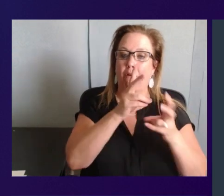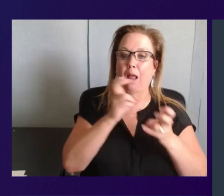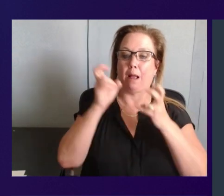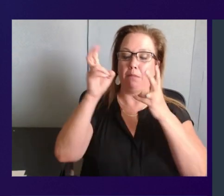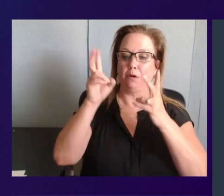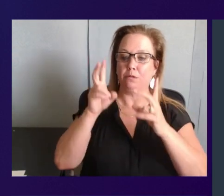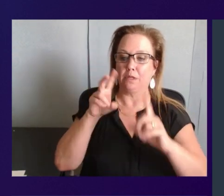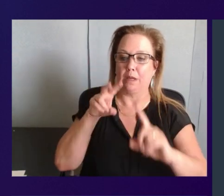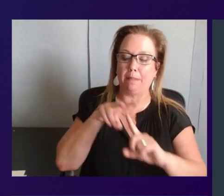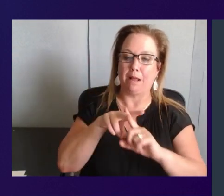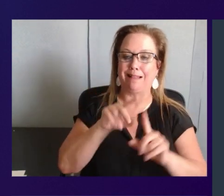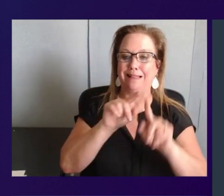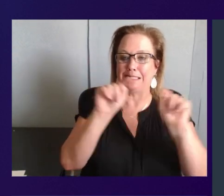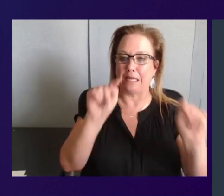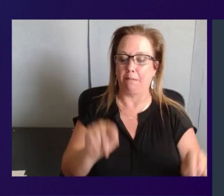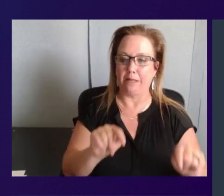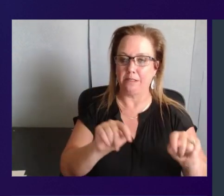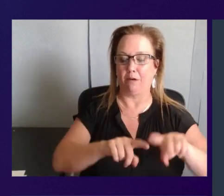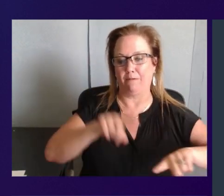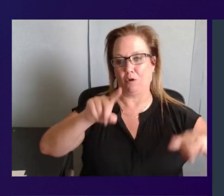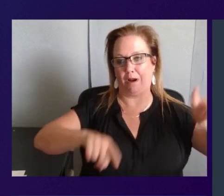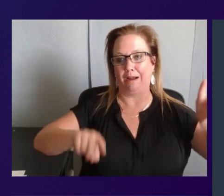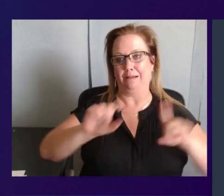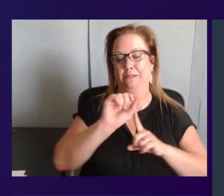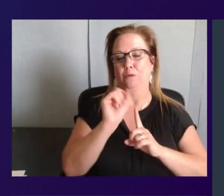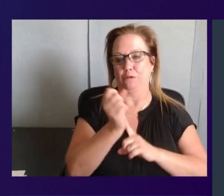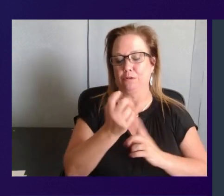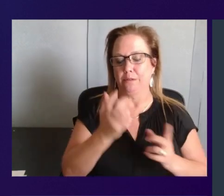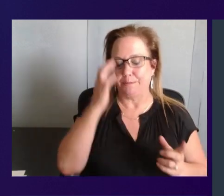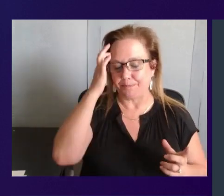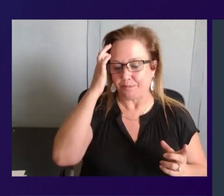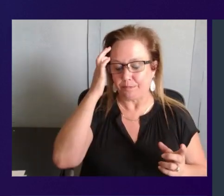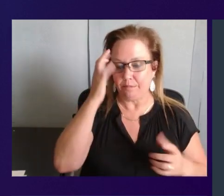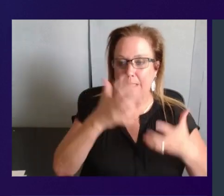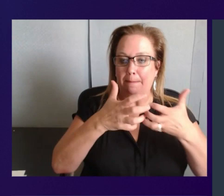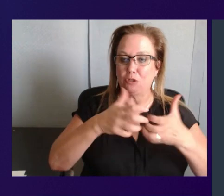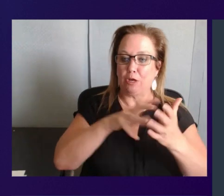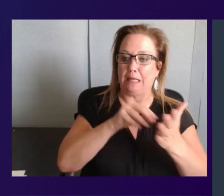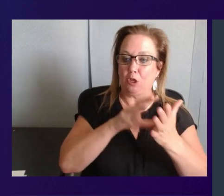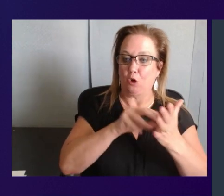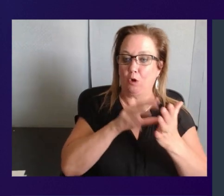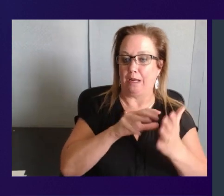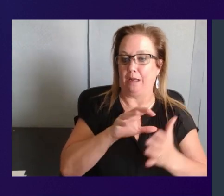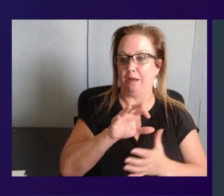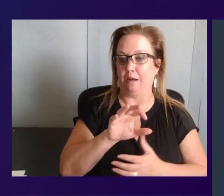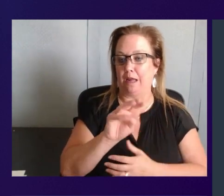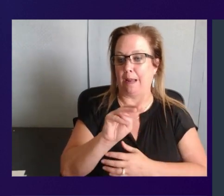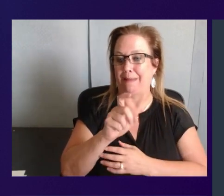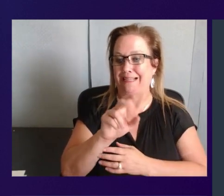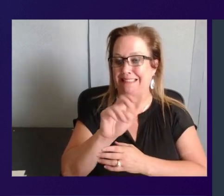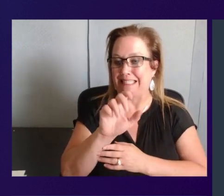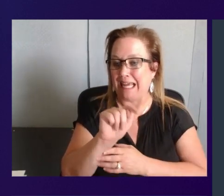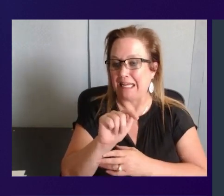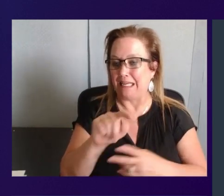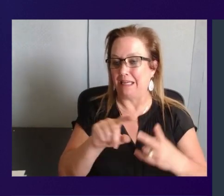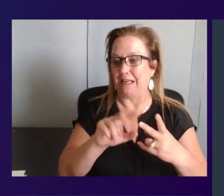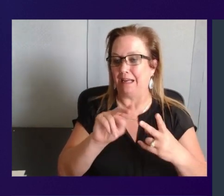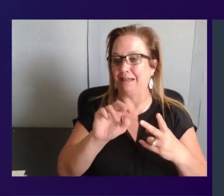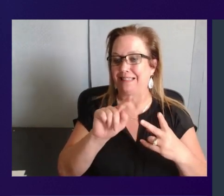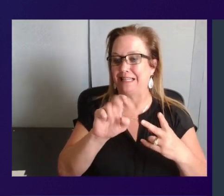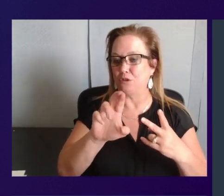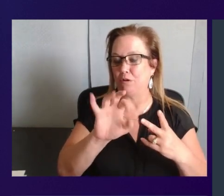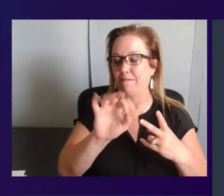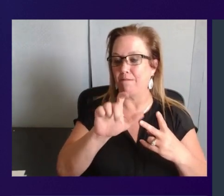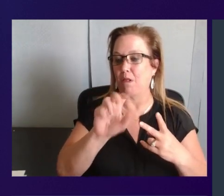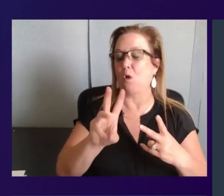plugins, templates across multiple instances. Machine learning frameworks like MXNet and TensorFlow